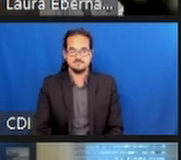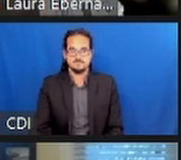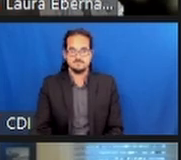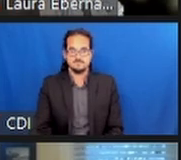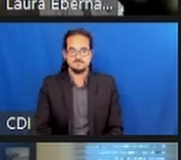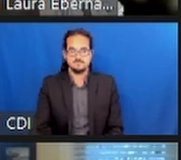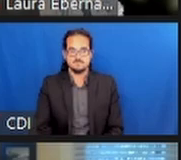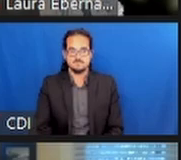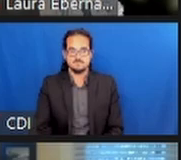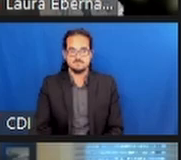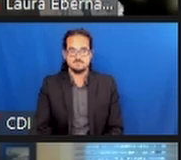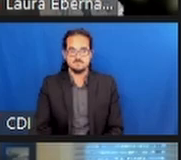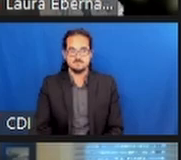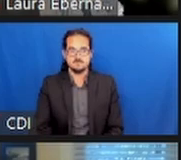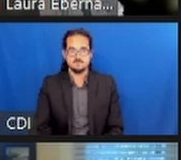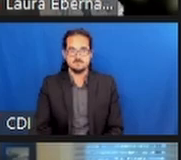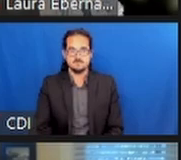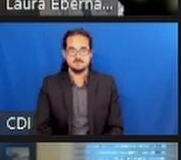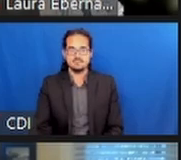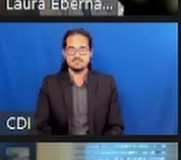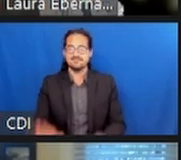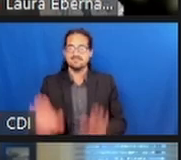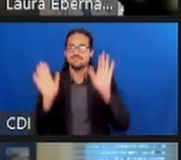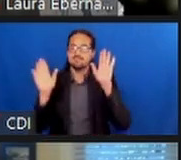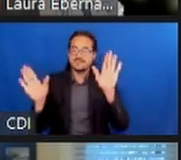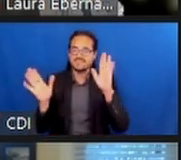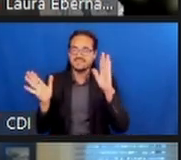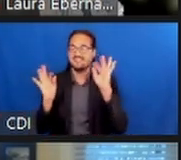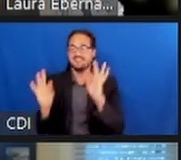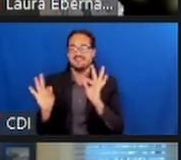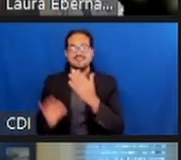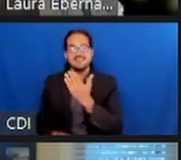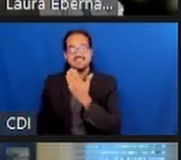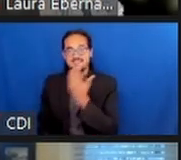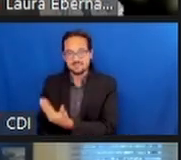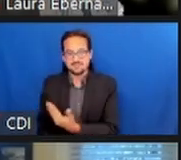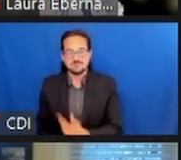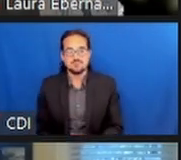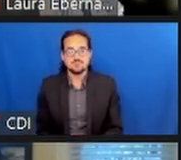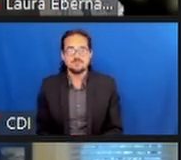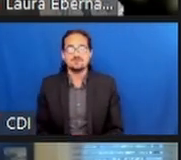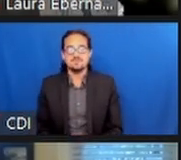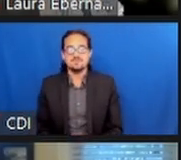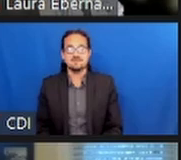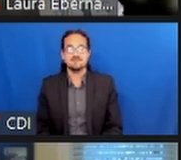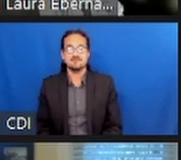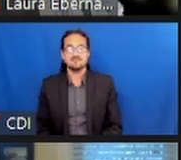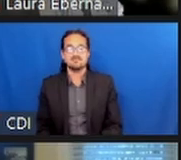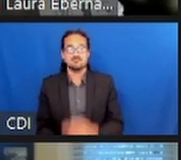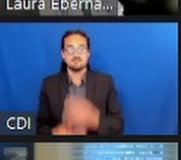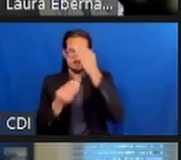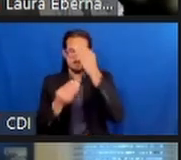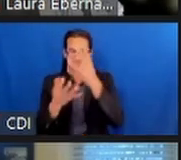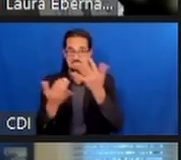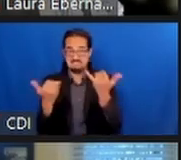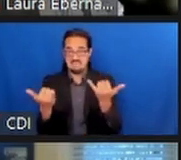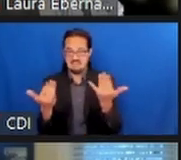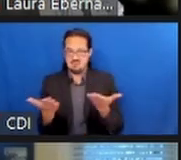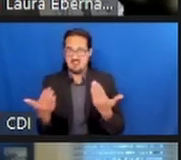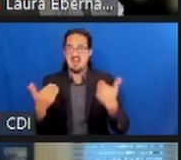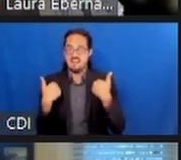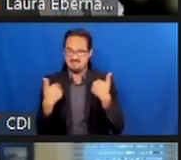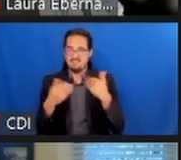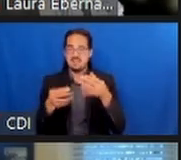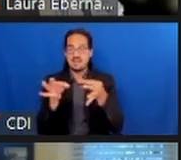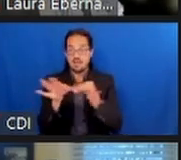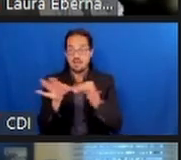Awesome. Thank you, Kellen. I also want to let you know that we are offering live captioning for this event. If you are joining